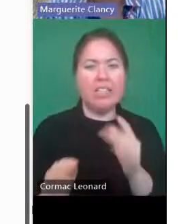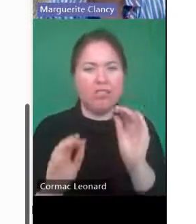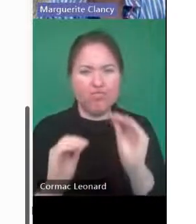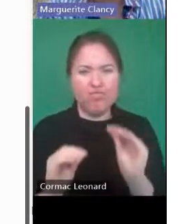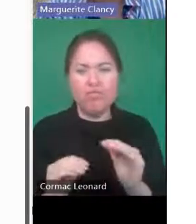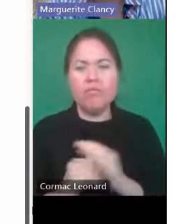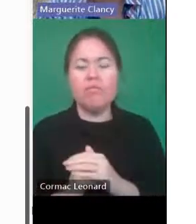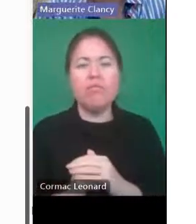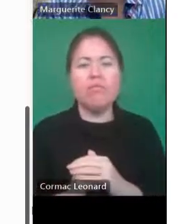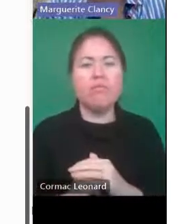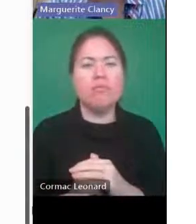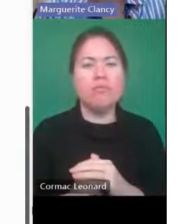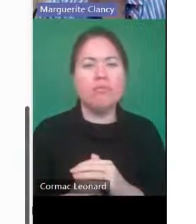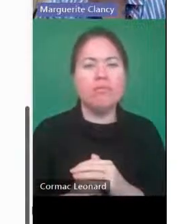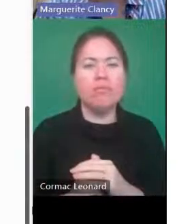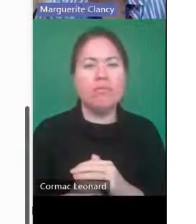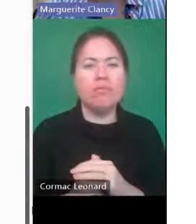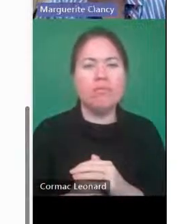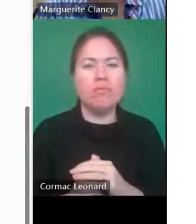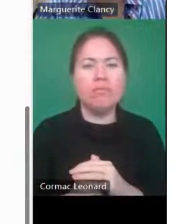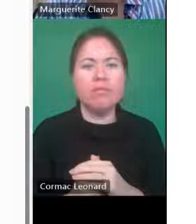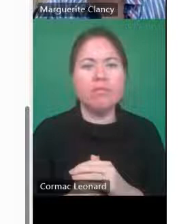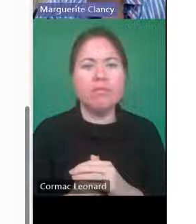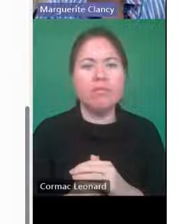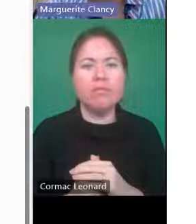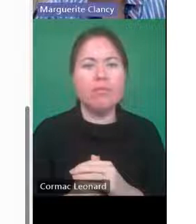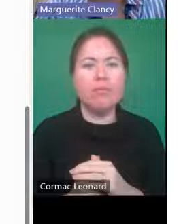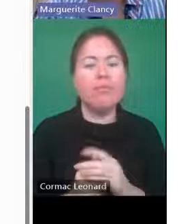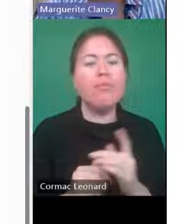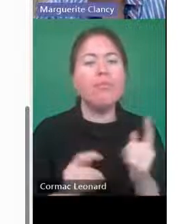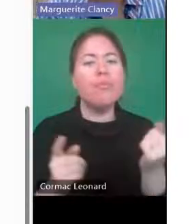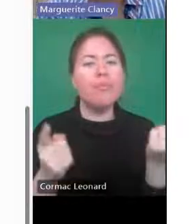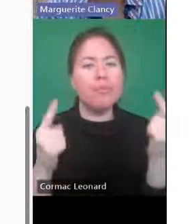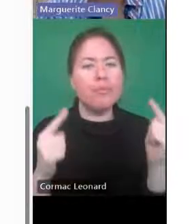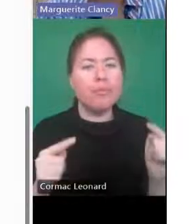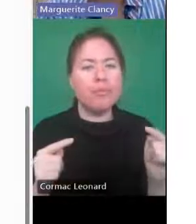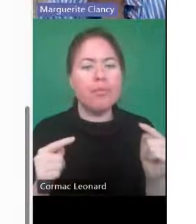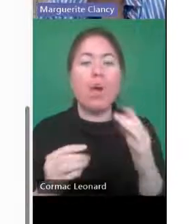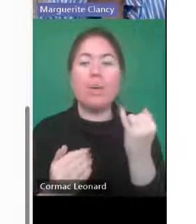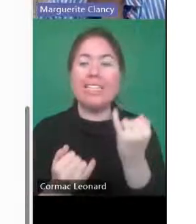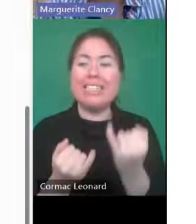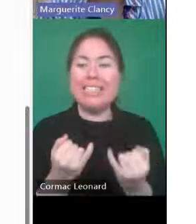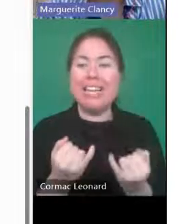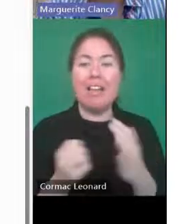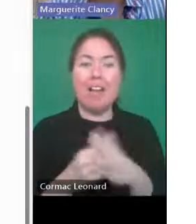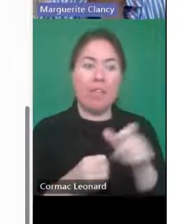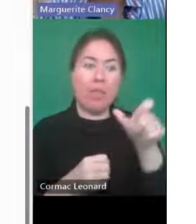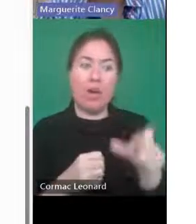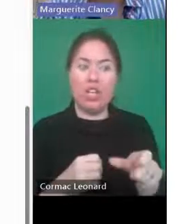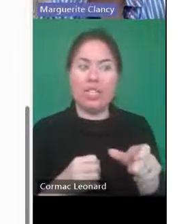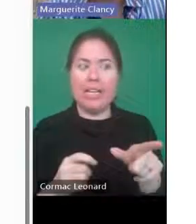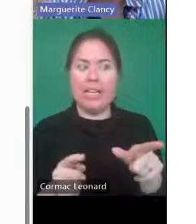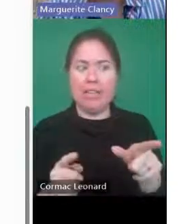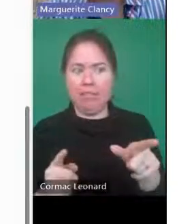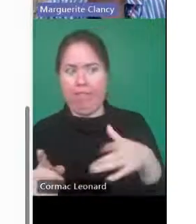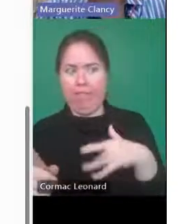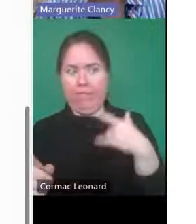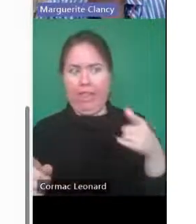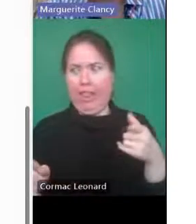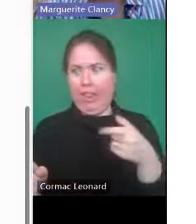doesn't default. And then we need details, so of the person allegedly causing concern.